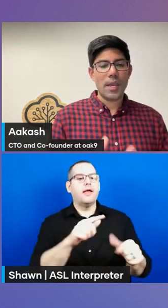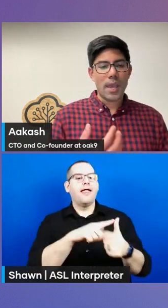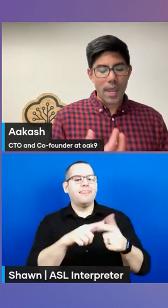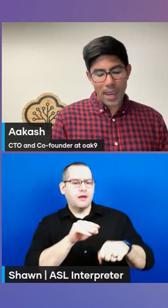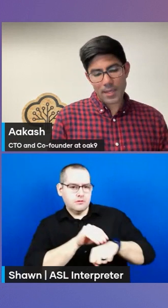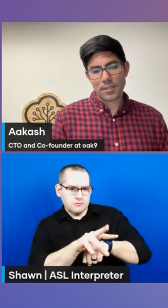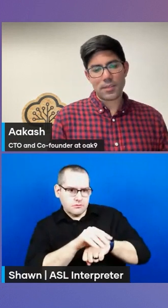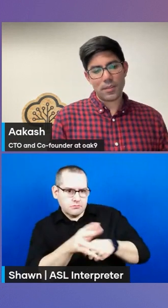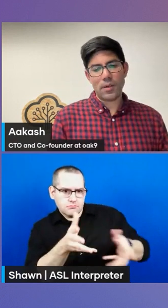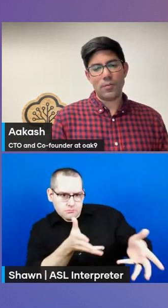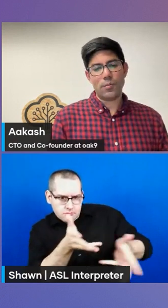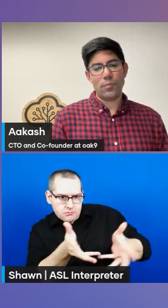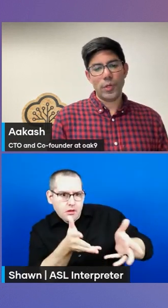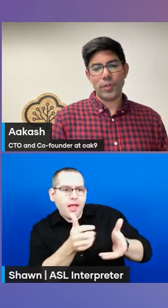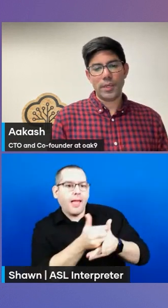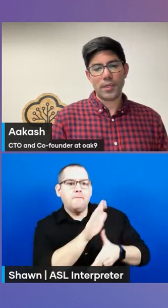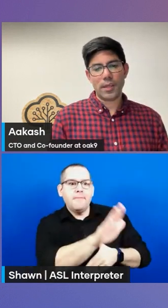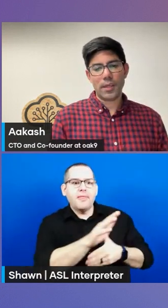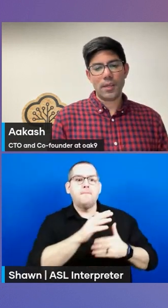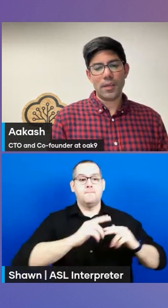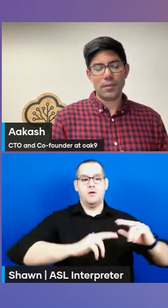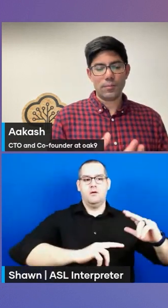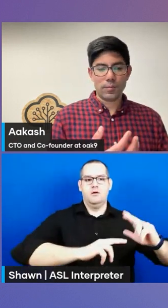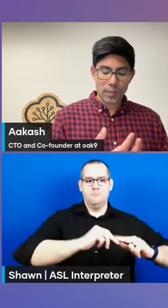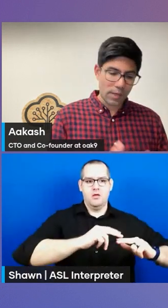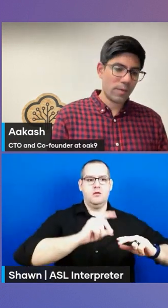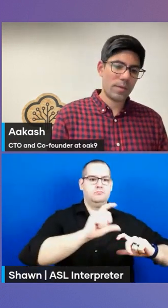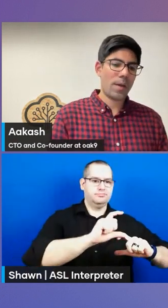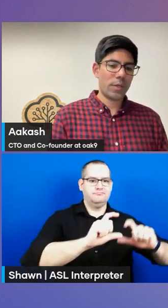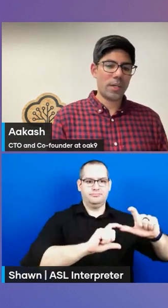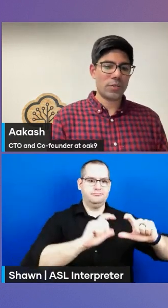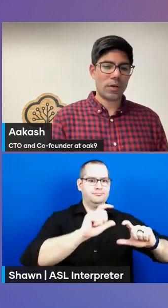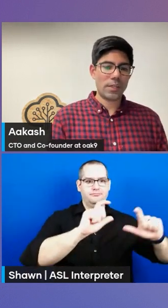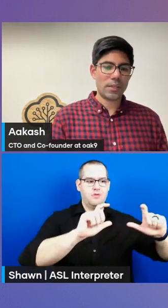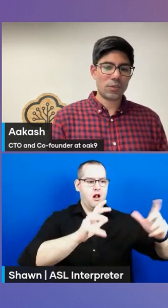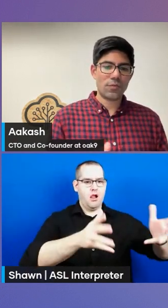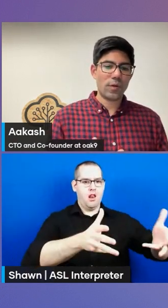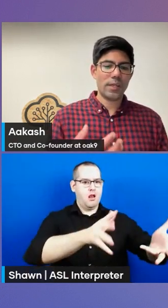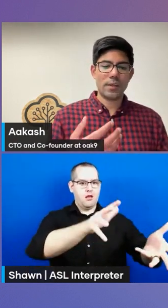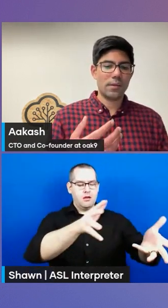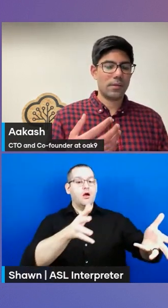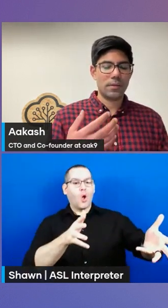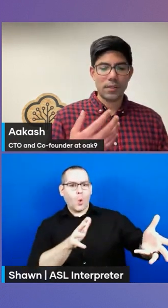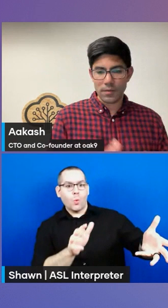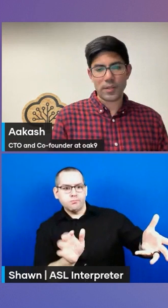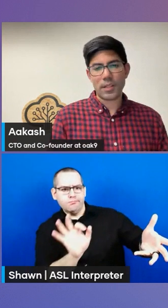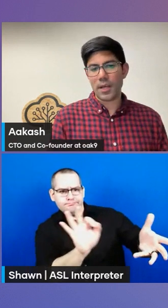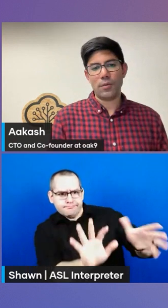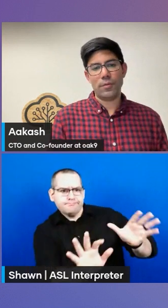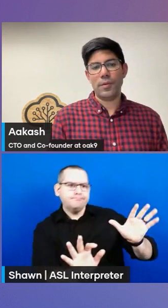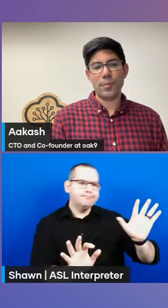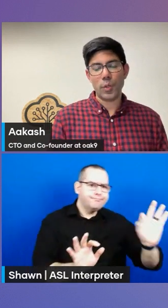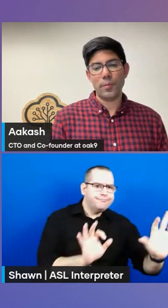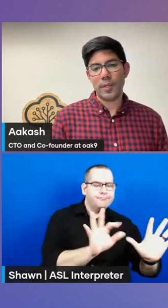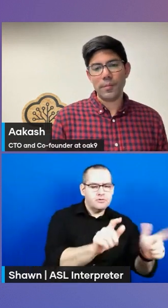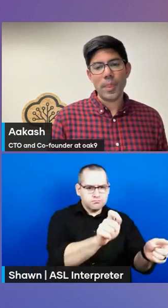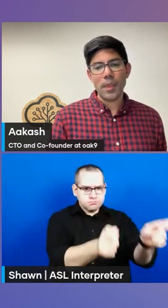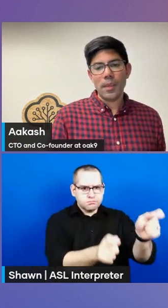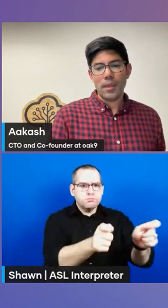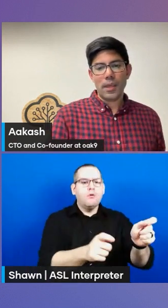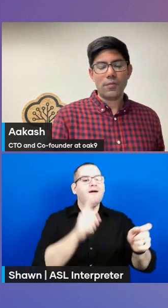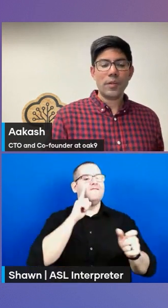developer as they're building a given application architecture for a given cloud